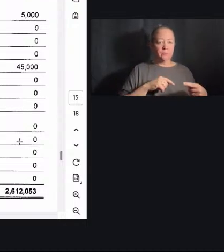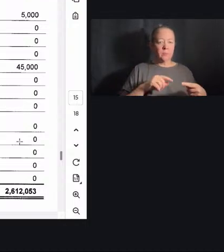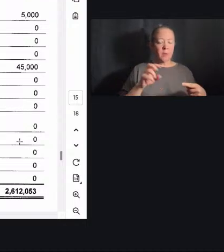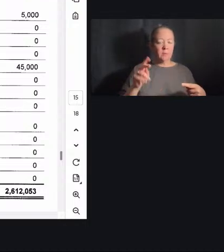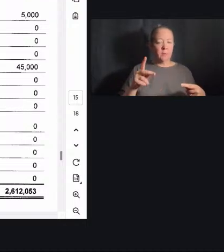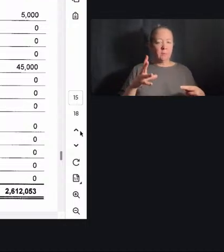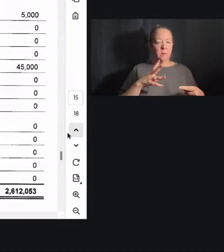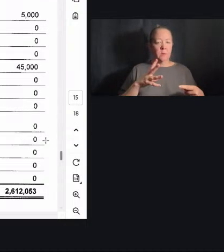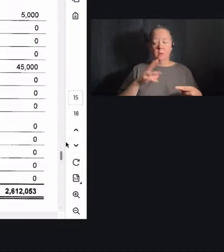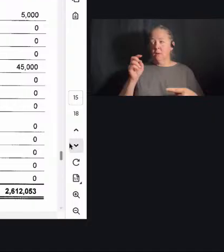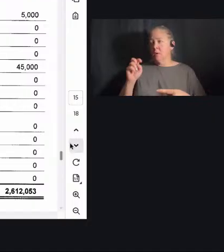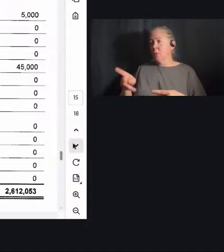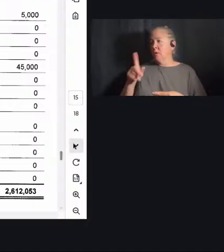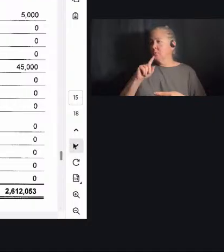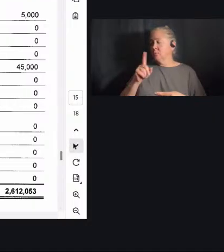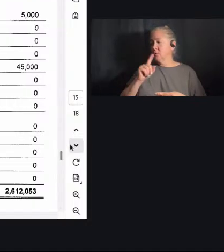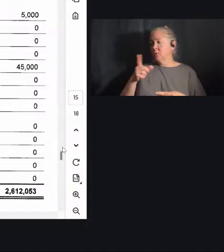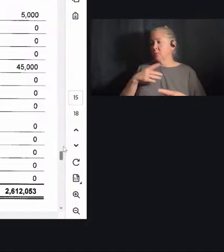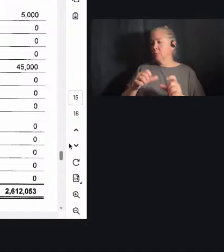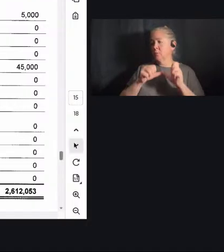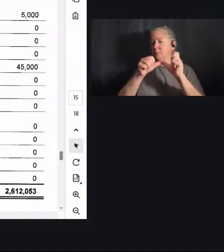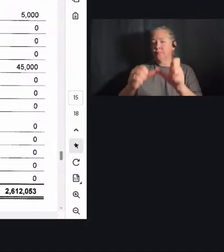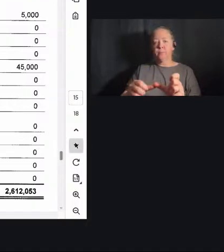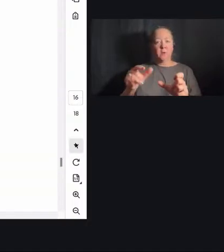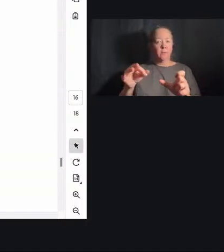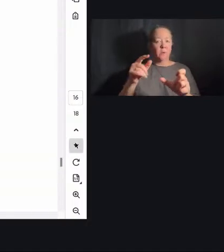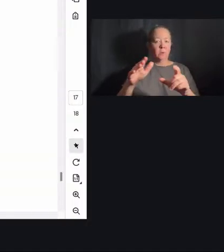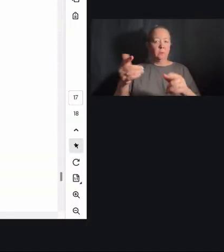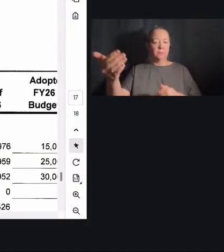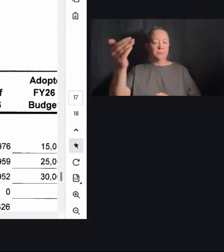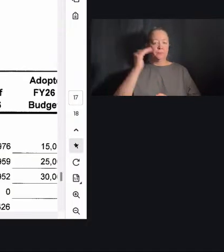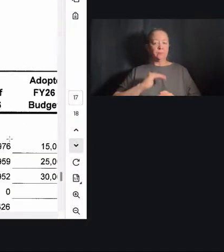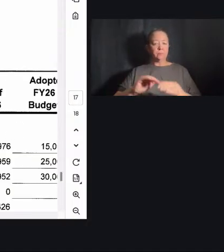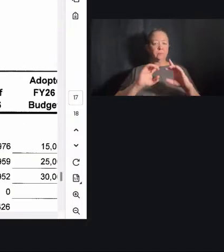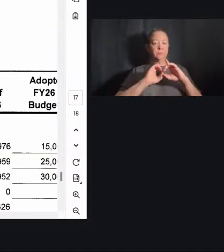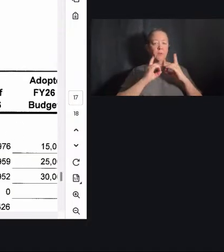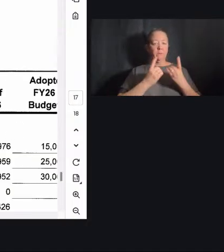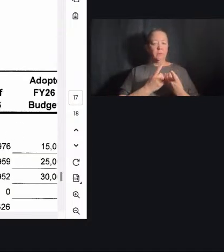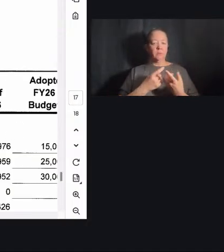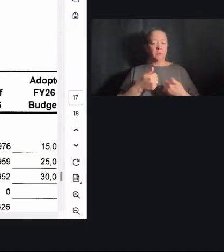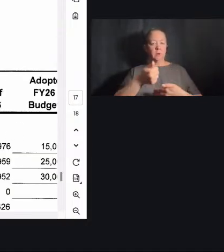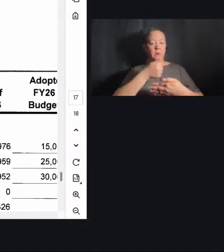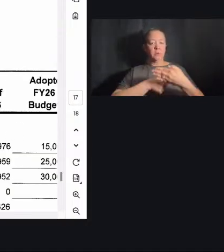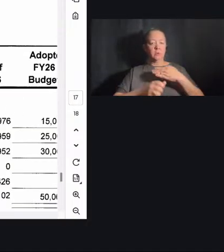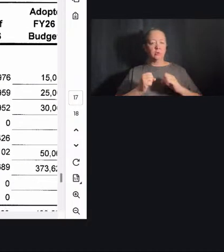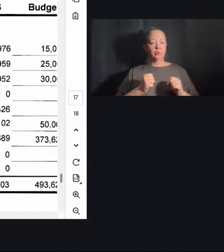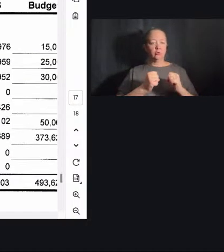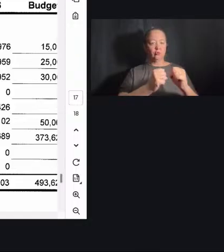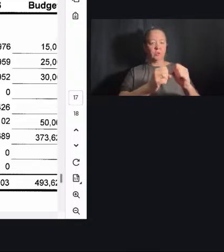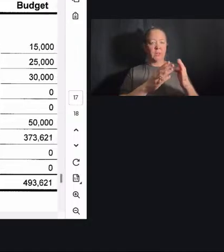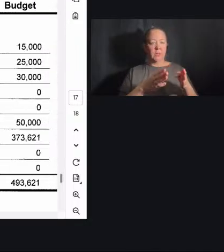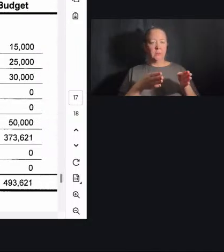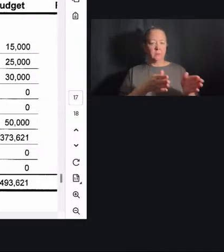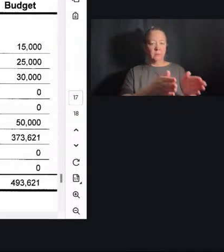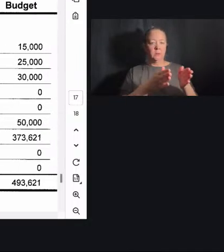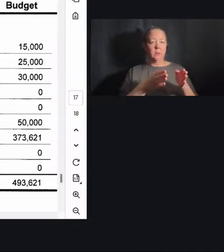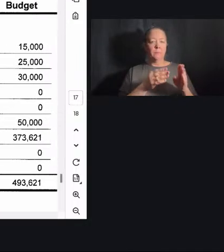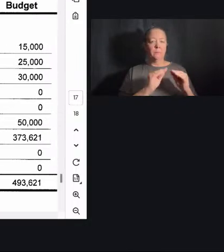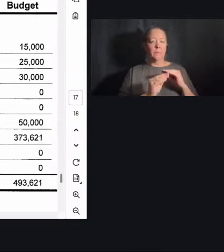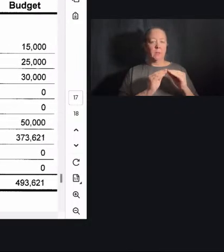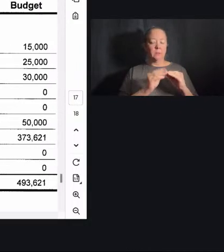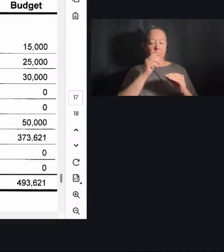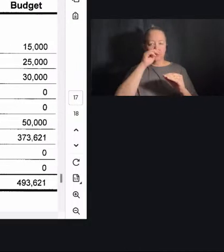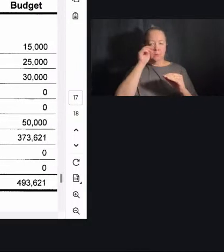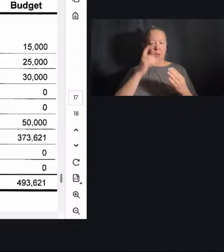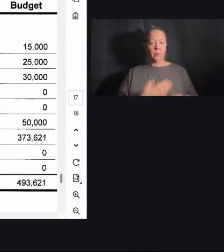going. If we go over to the divisions under the street maintenance, I did propose cutting the general